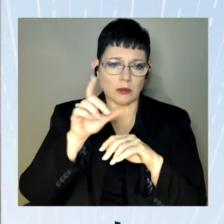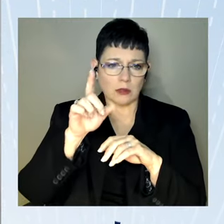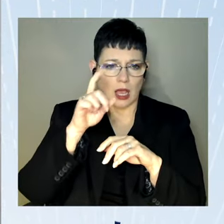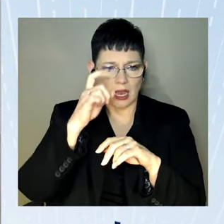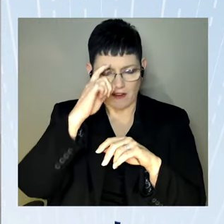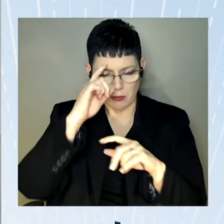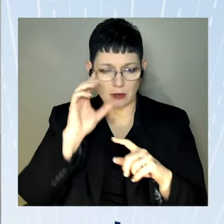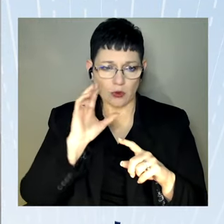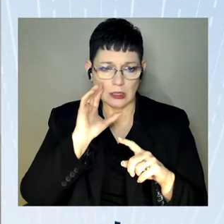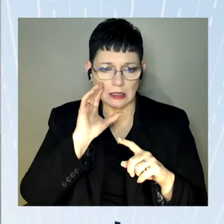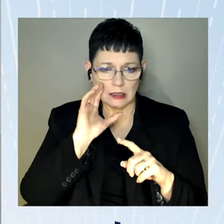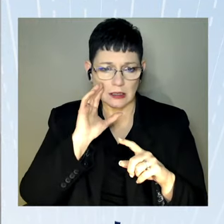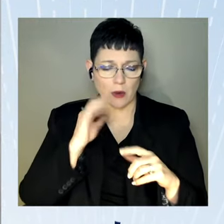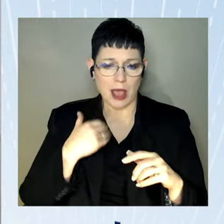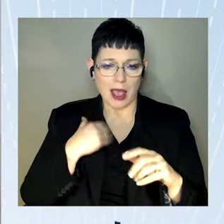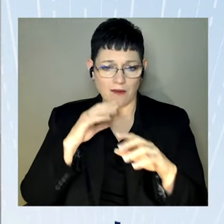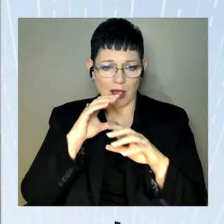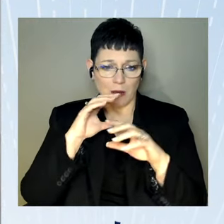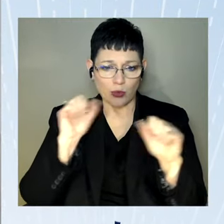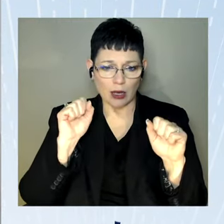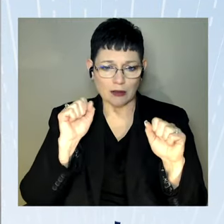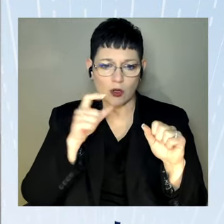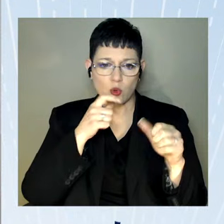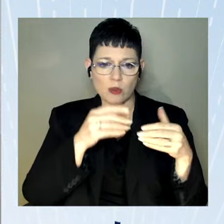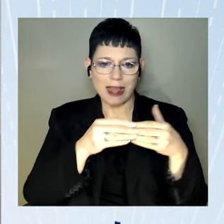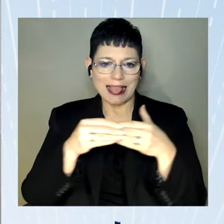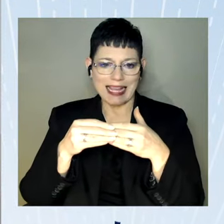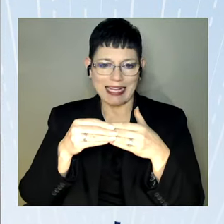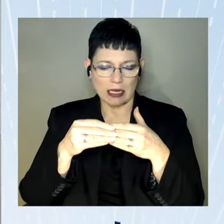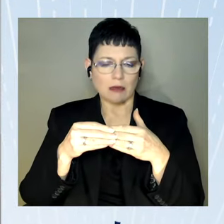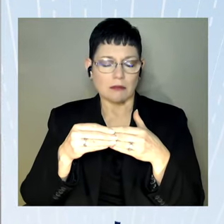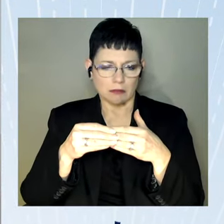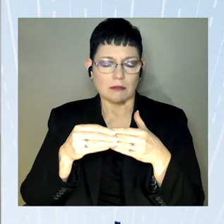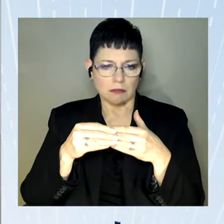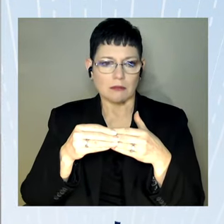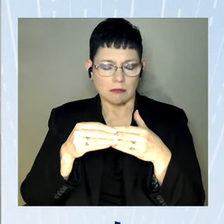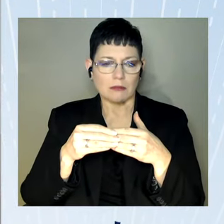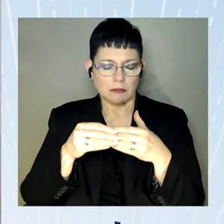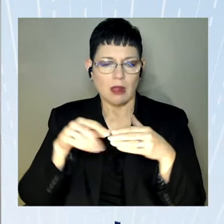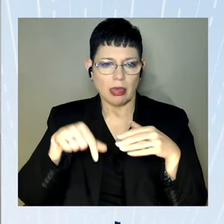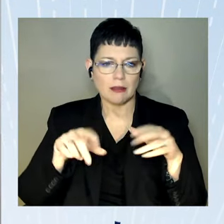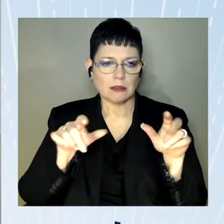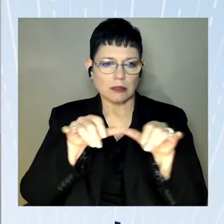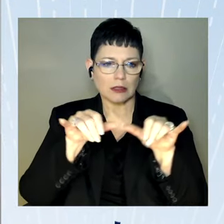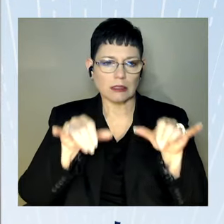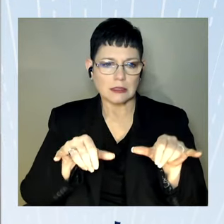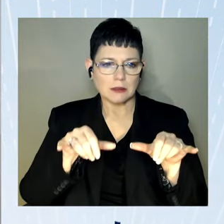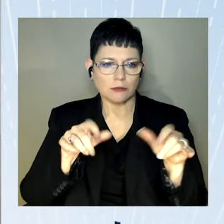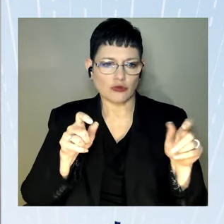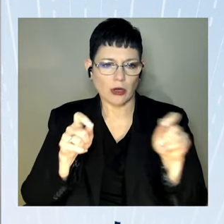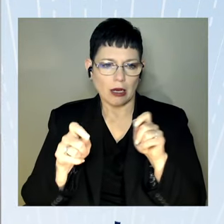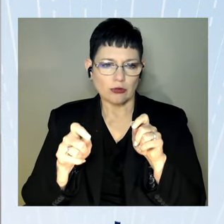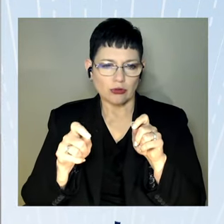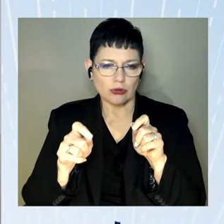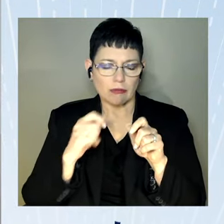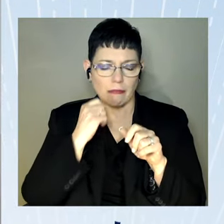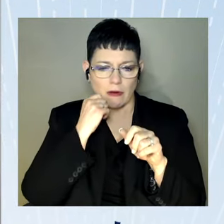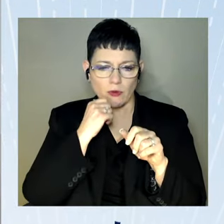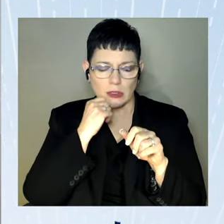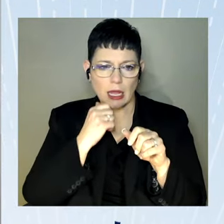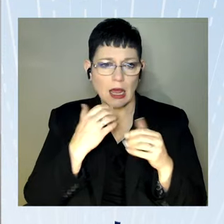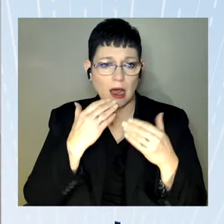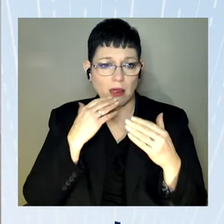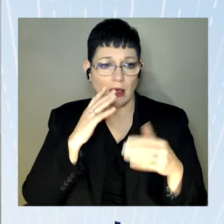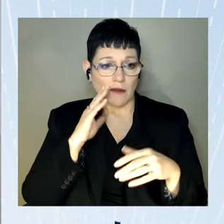have a president leading from the front and doing that every single day. Thank you for the sacrifices